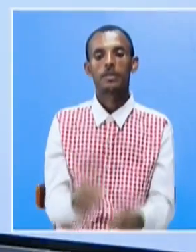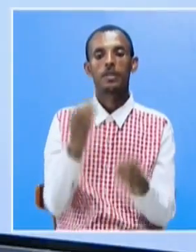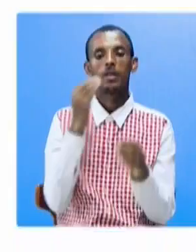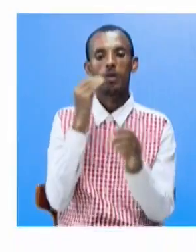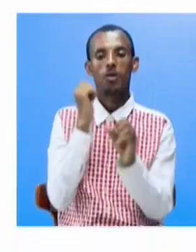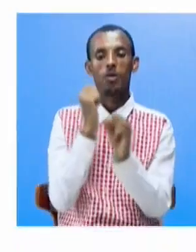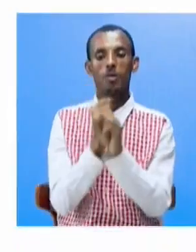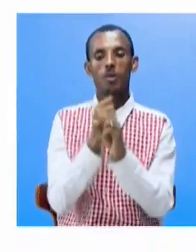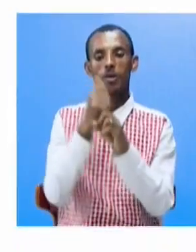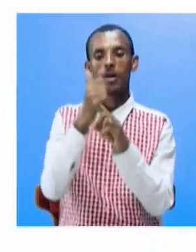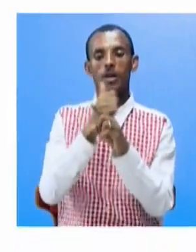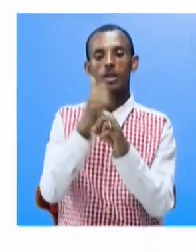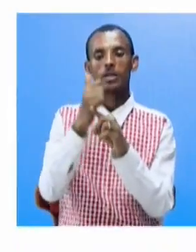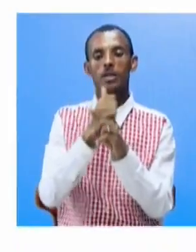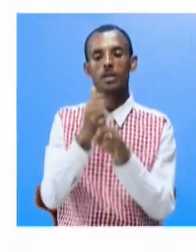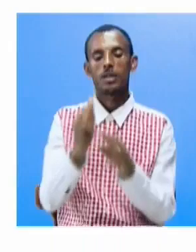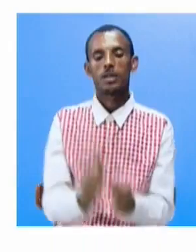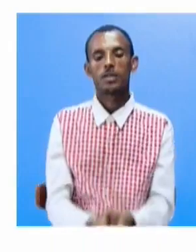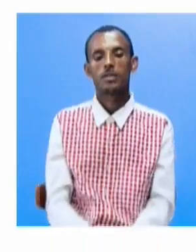Exercise